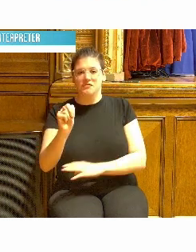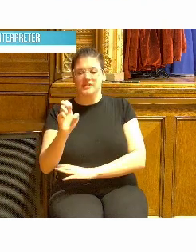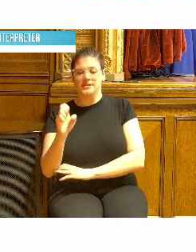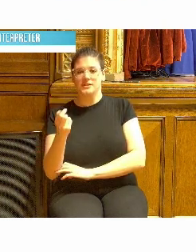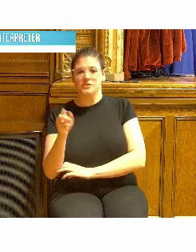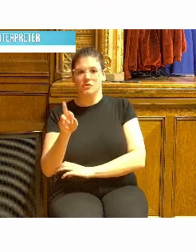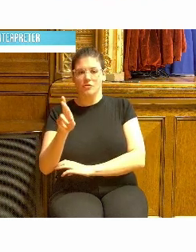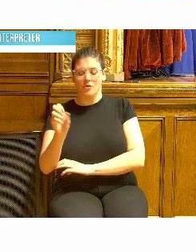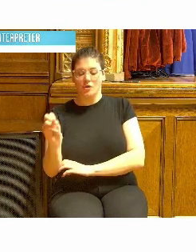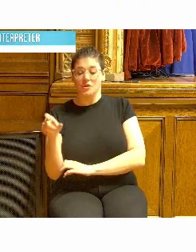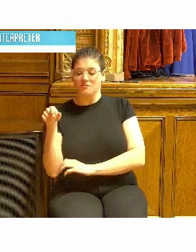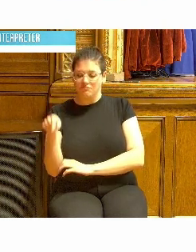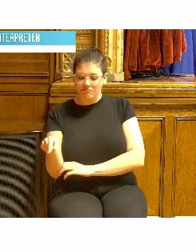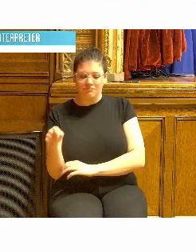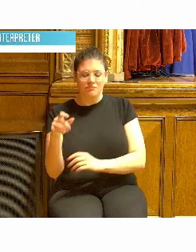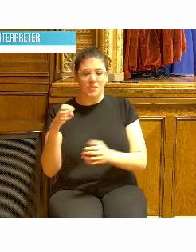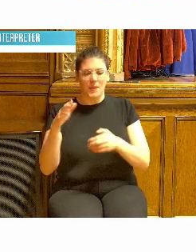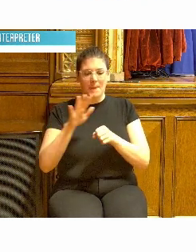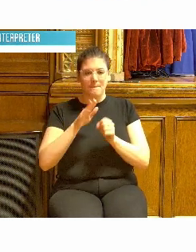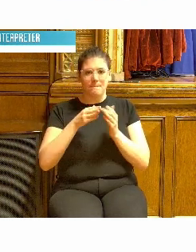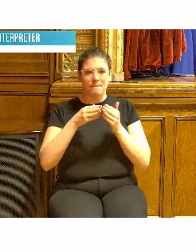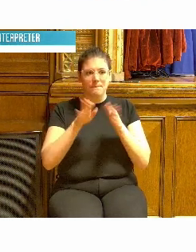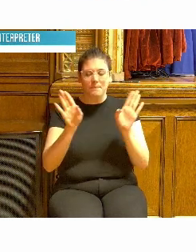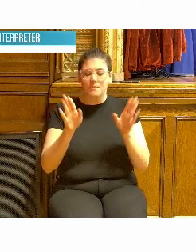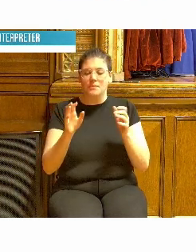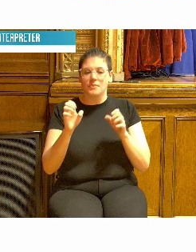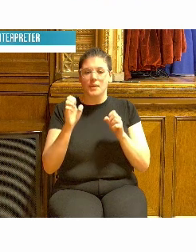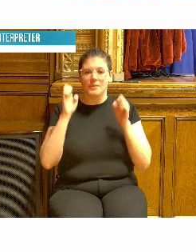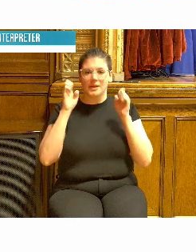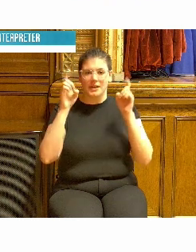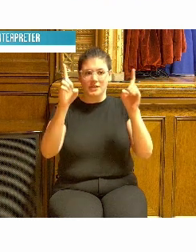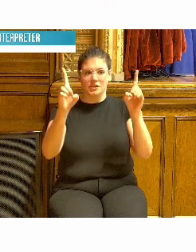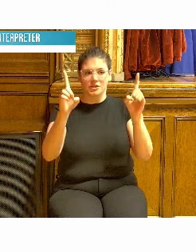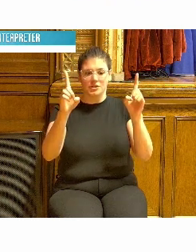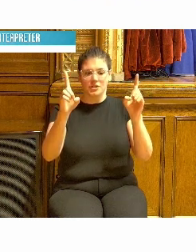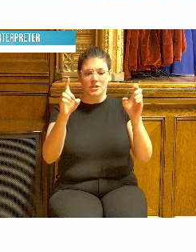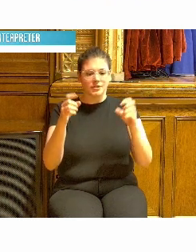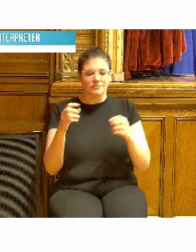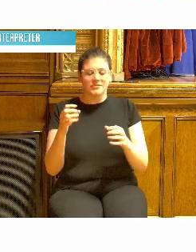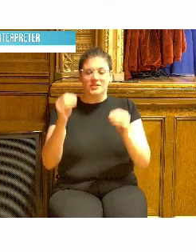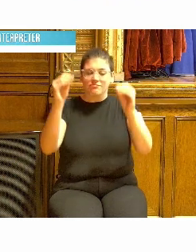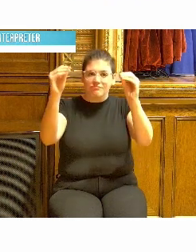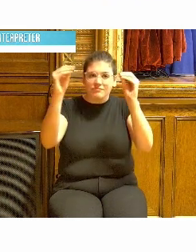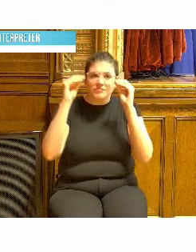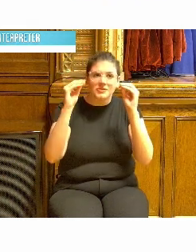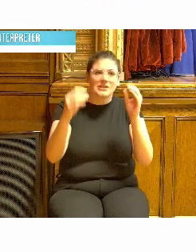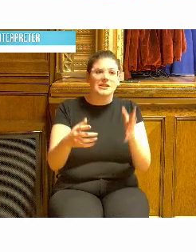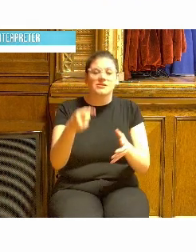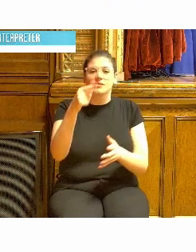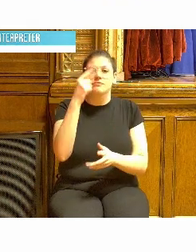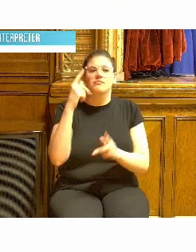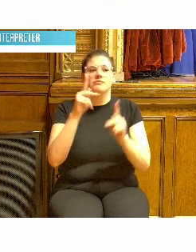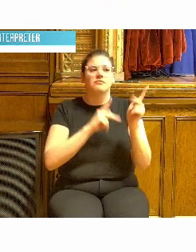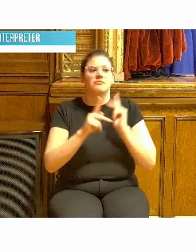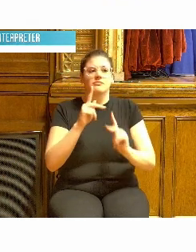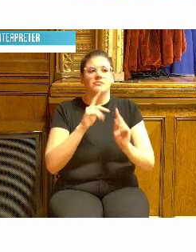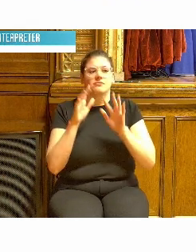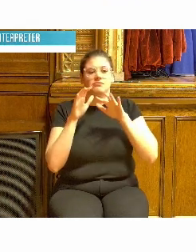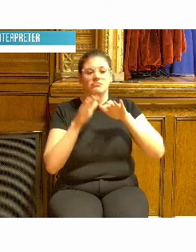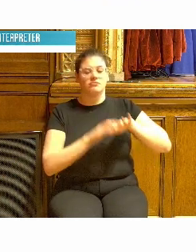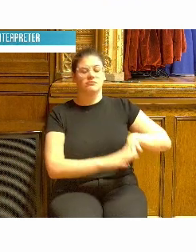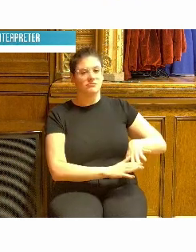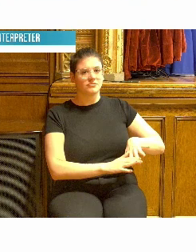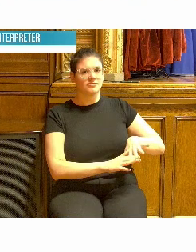education. Public education was created in America to maintain a servant class. That's not what we